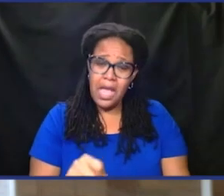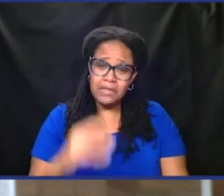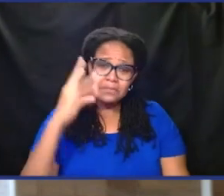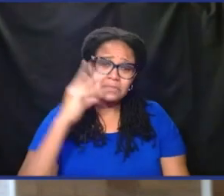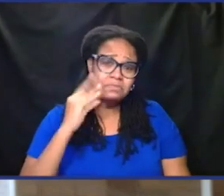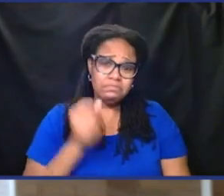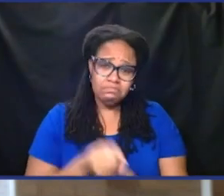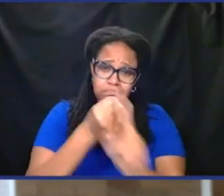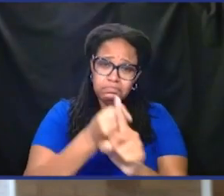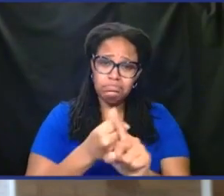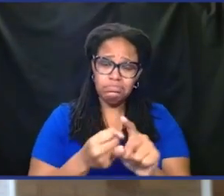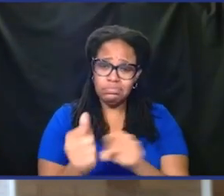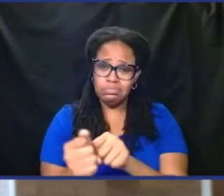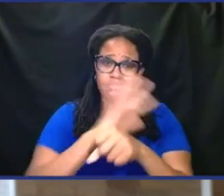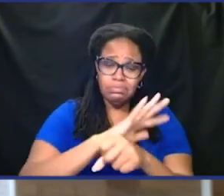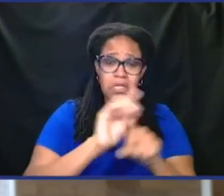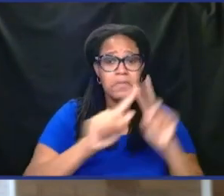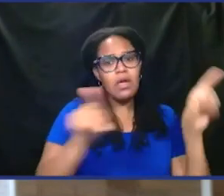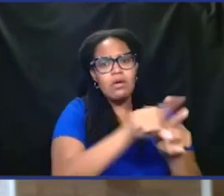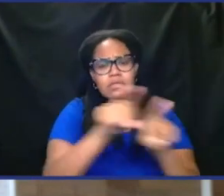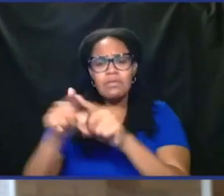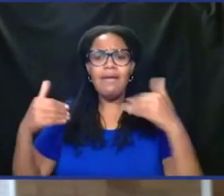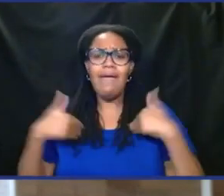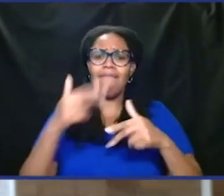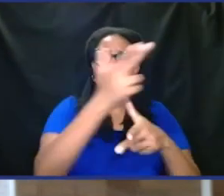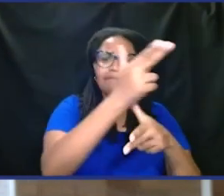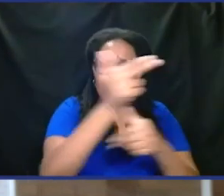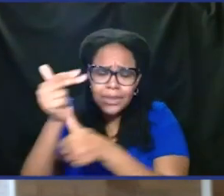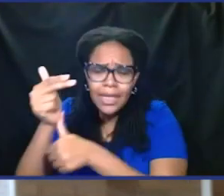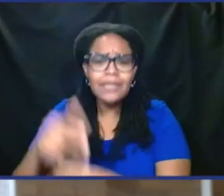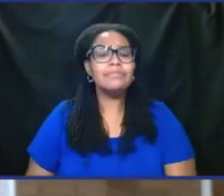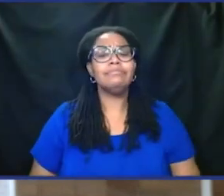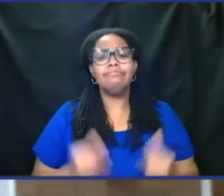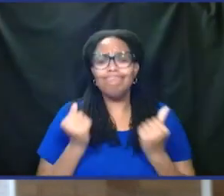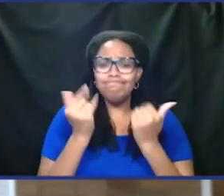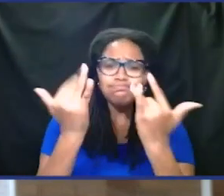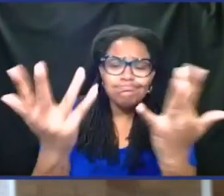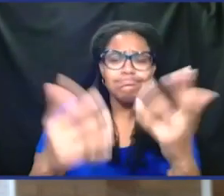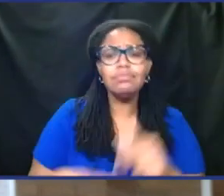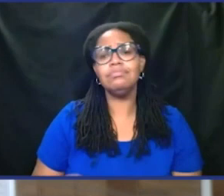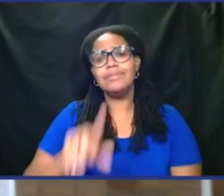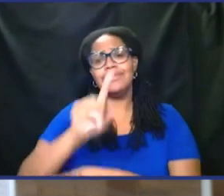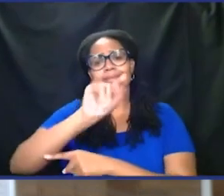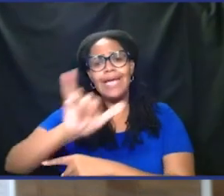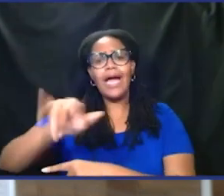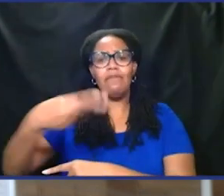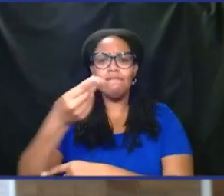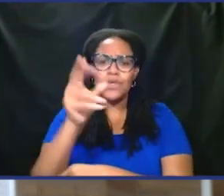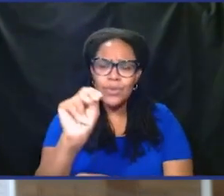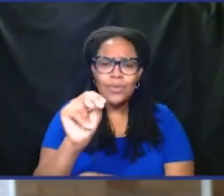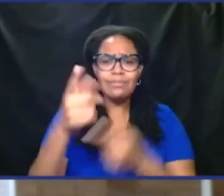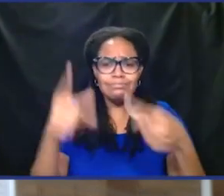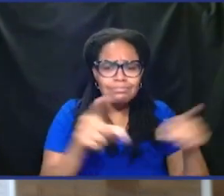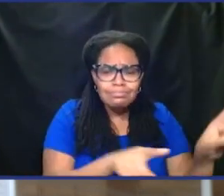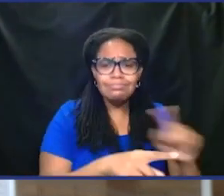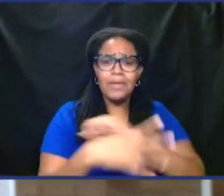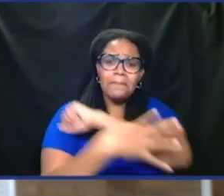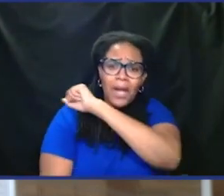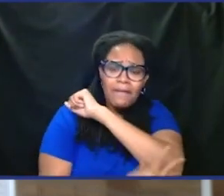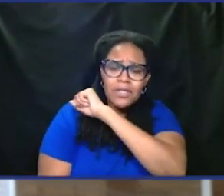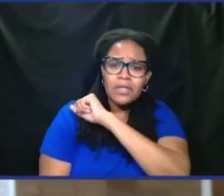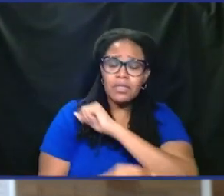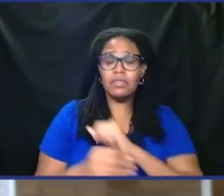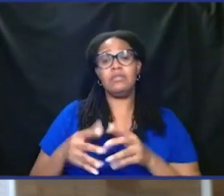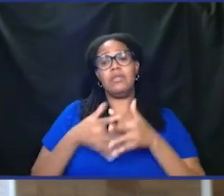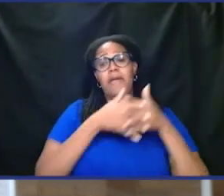every disaster, hurricanes, typhoons, droughts, wildfires, are those living in poverty. Americares' mission is to